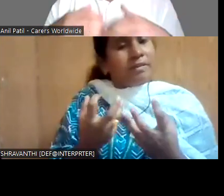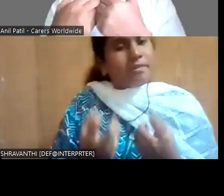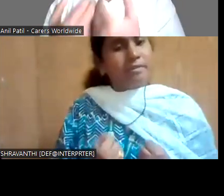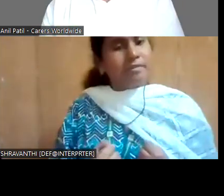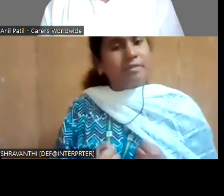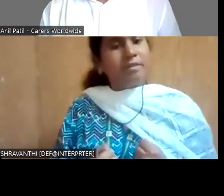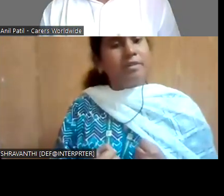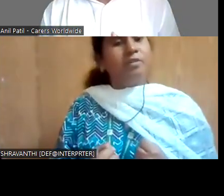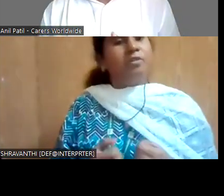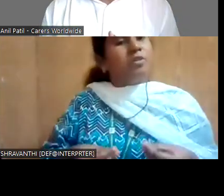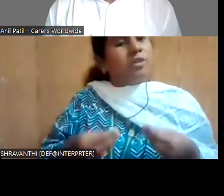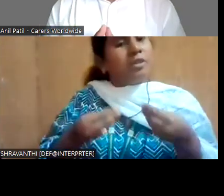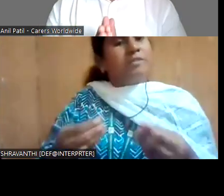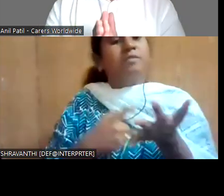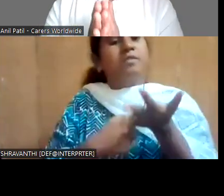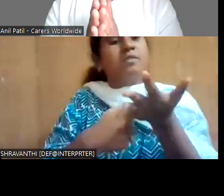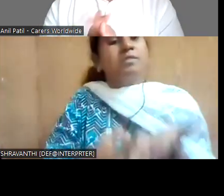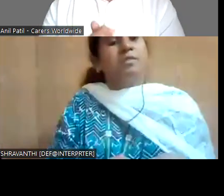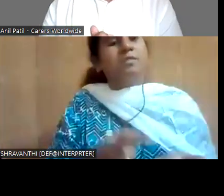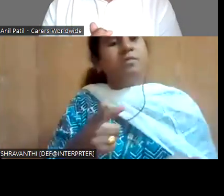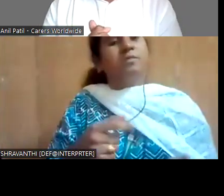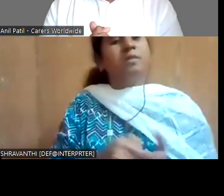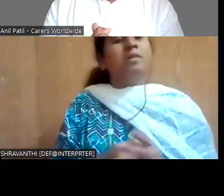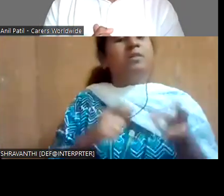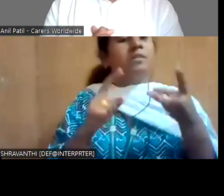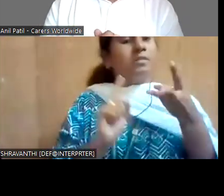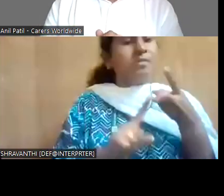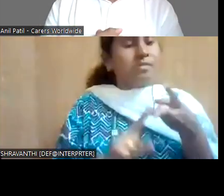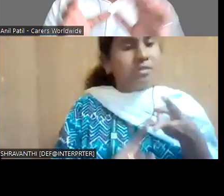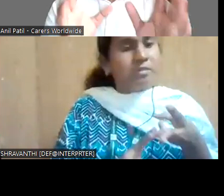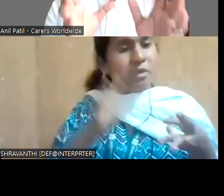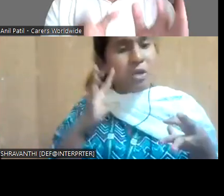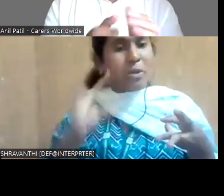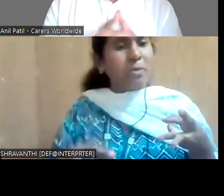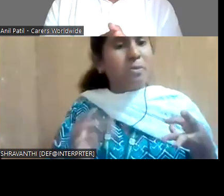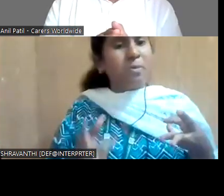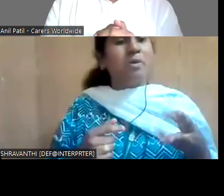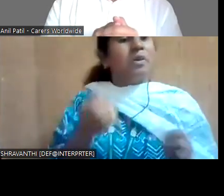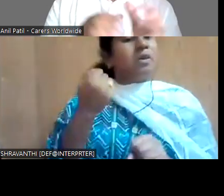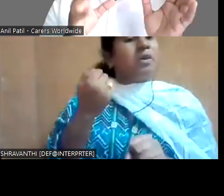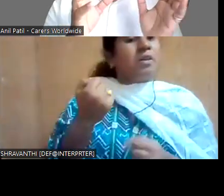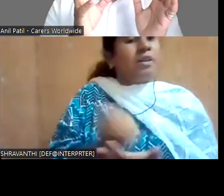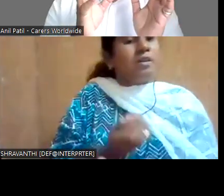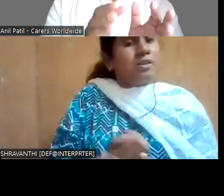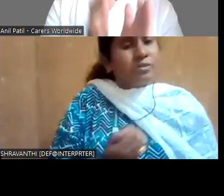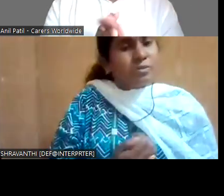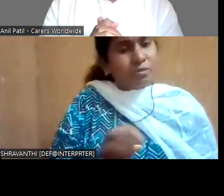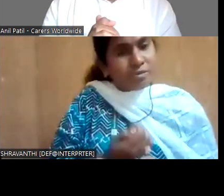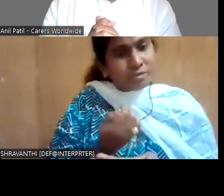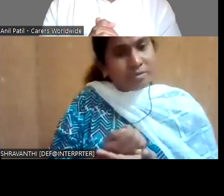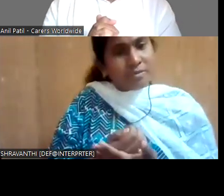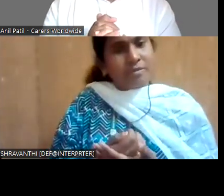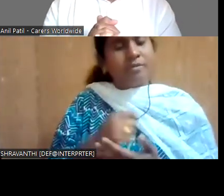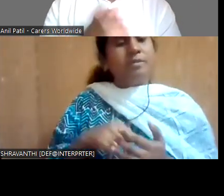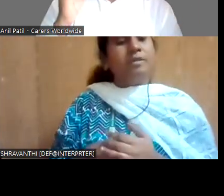and give that respect to them. And the third one is most important aspect is resources need to be, provisions need